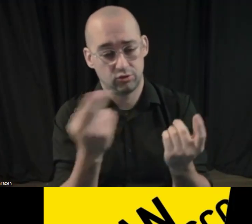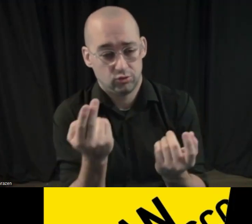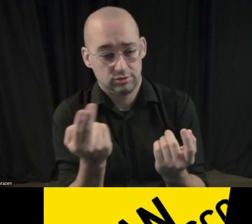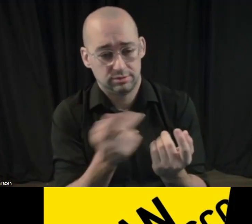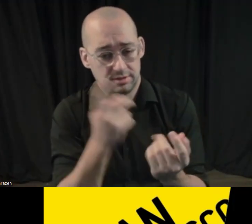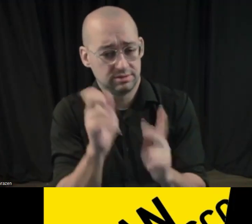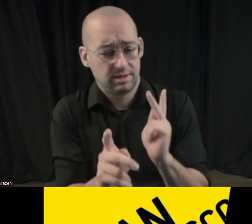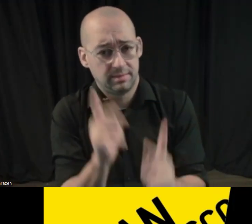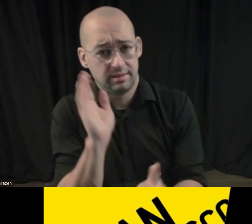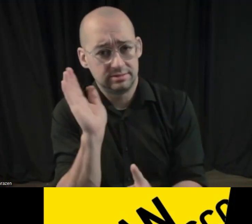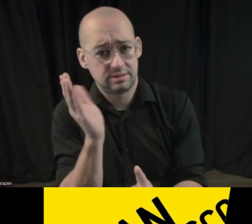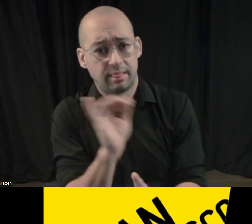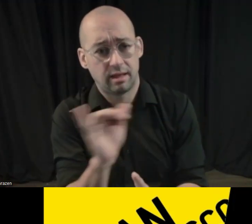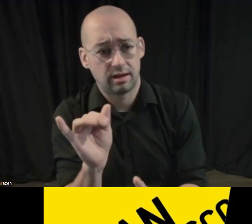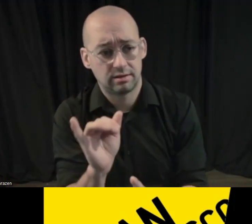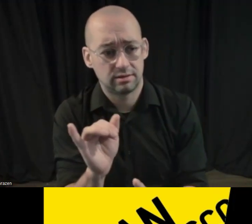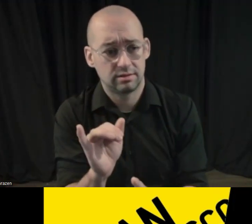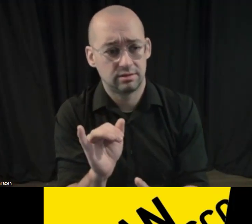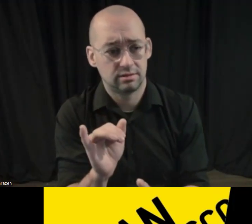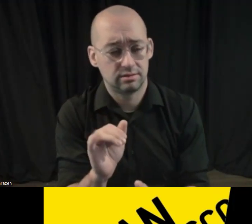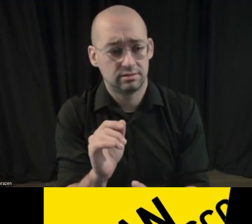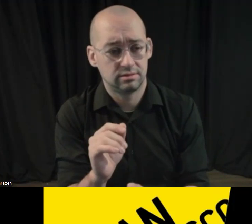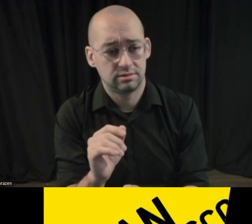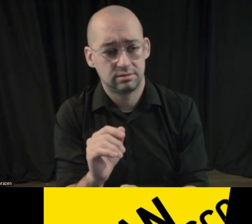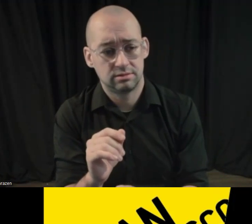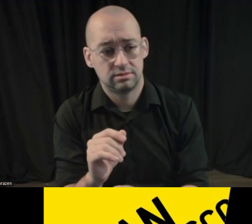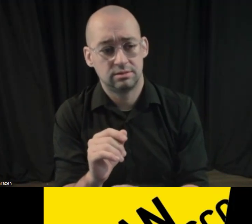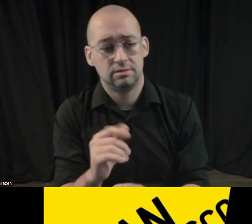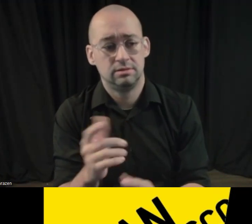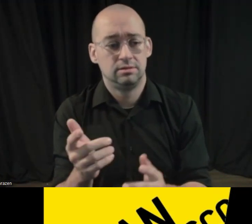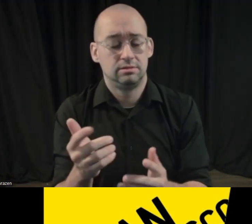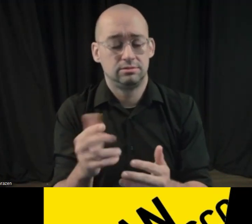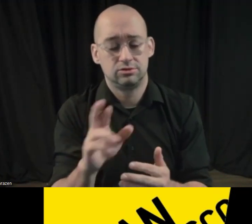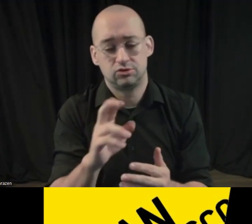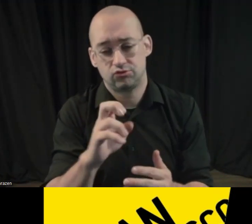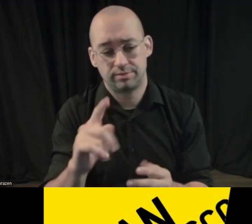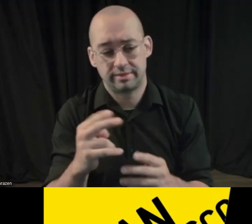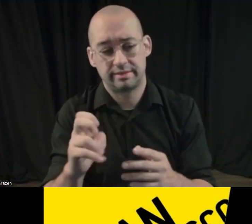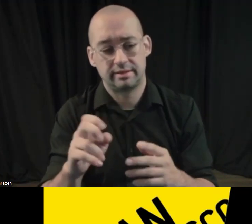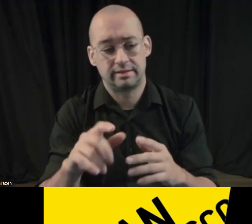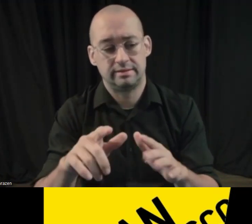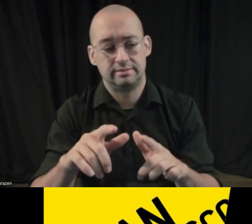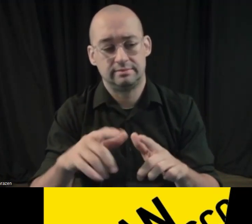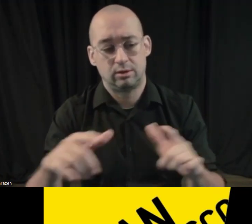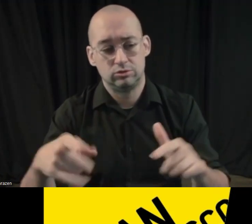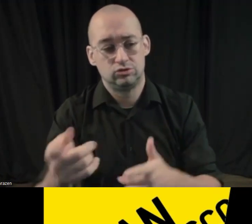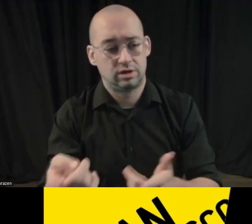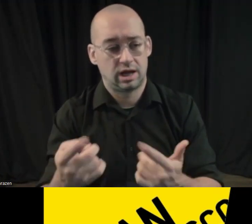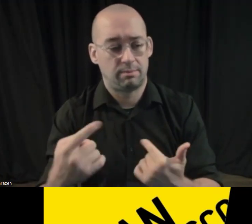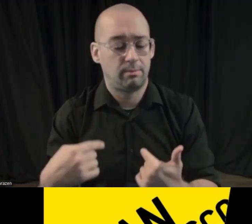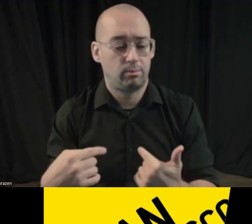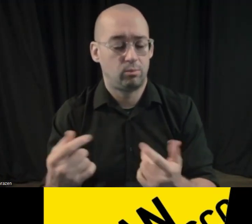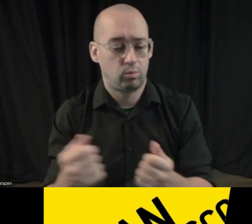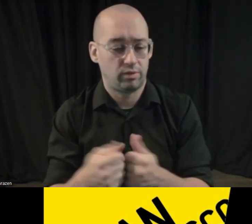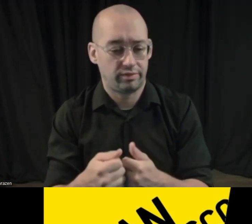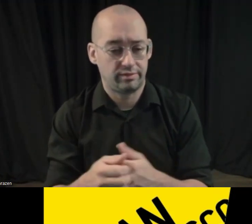seem to agree with the language you all come up with. But I also want to just ask, because, one of the things that